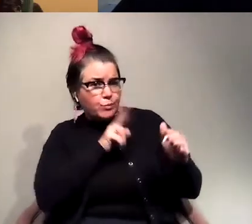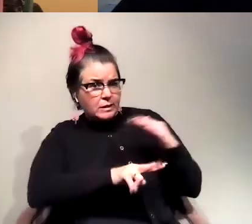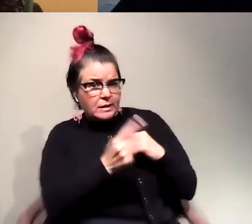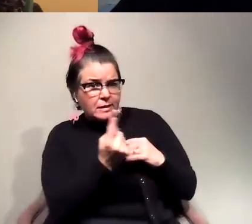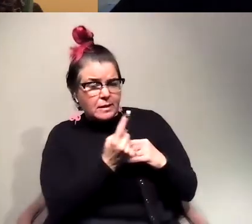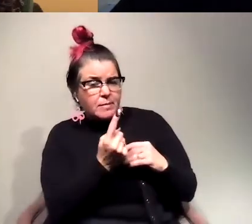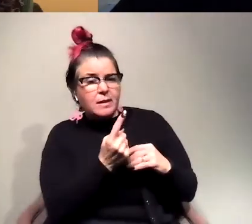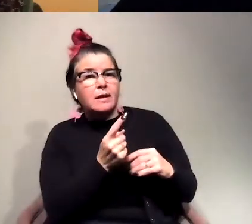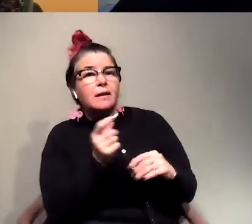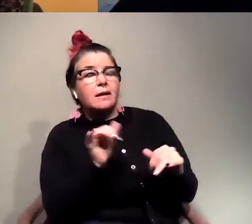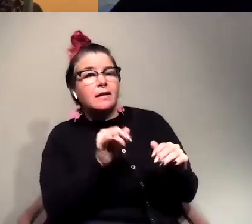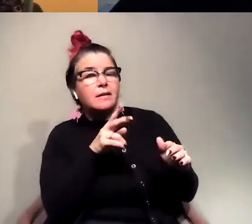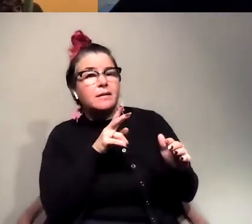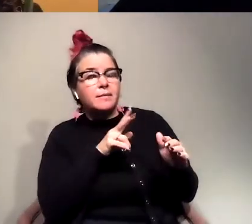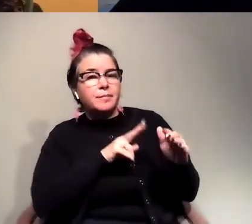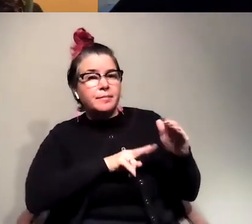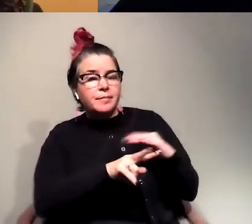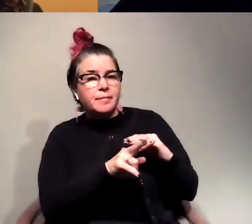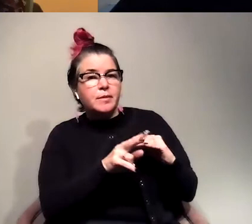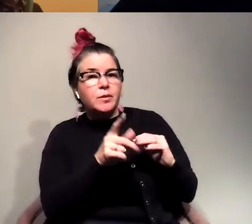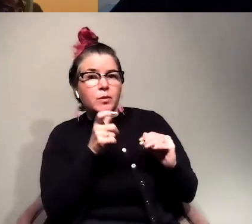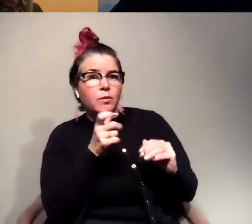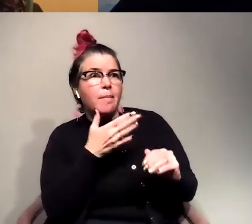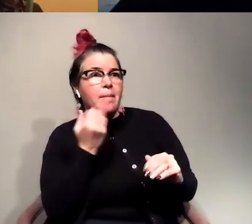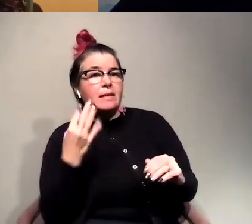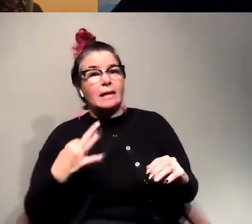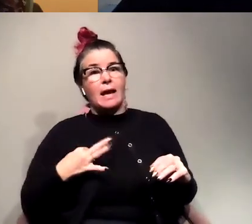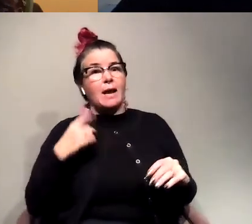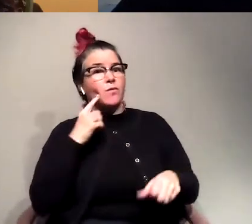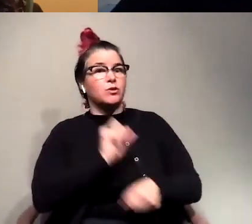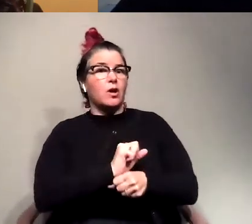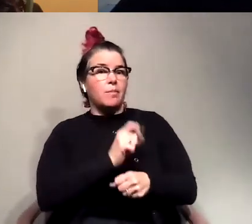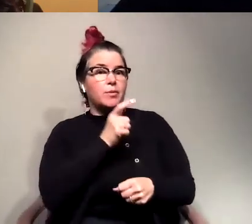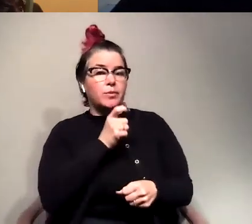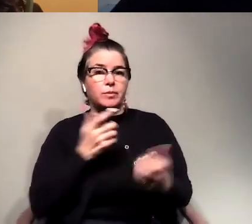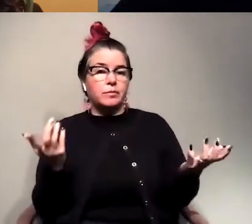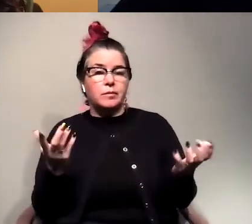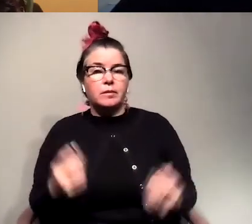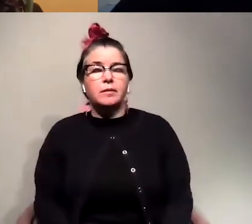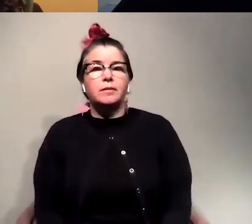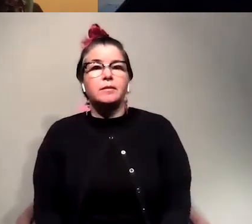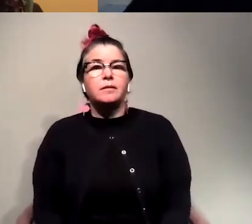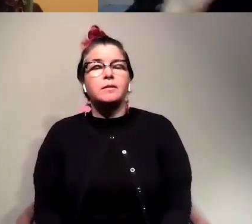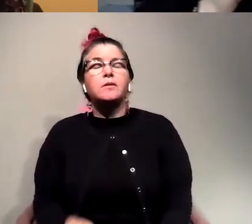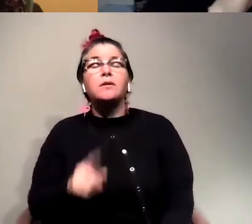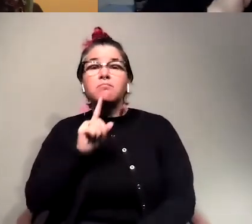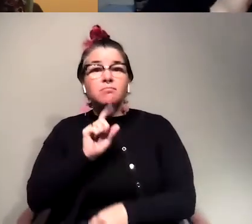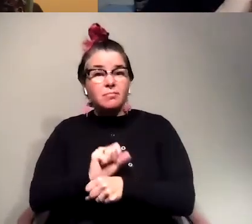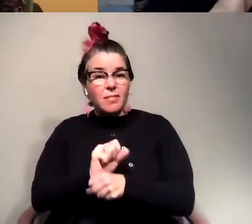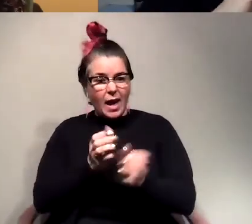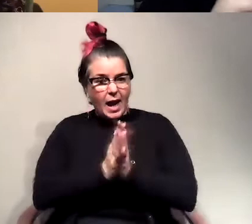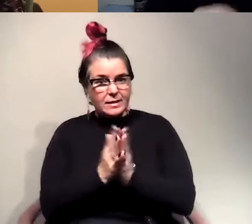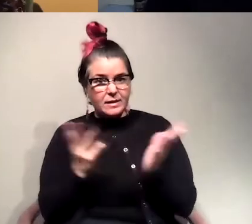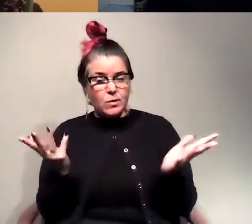to predict who will be the best candidate for a job, for example. But what we're really asking them to do